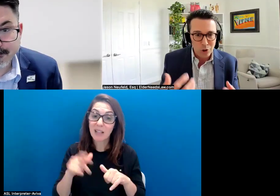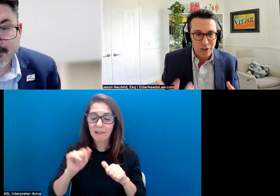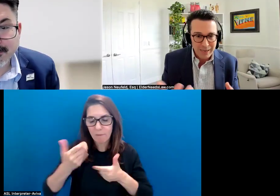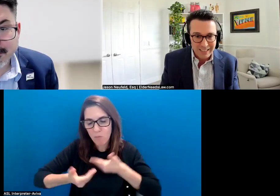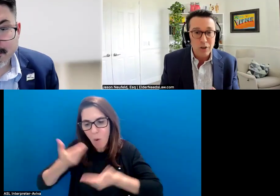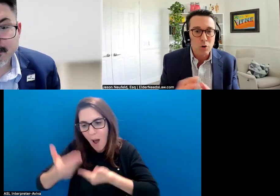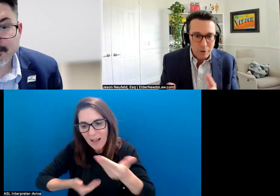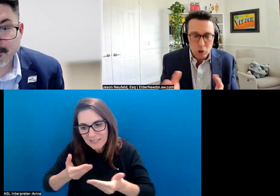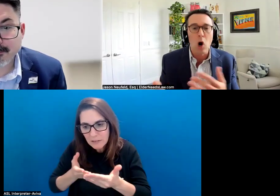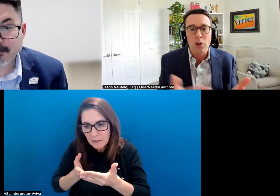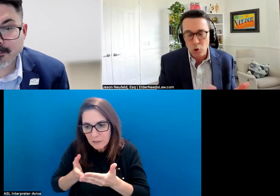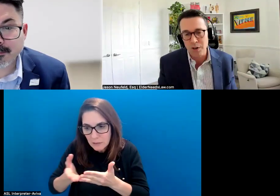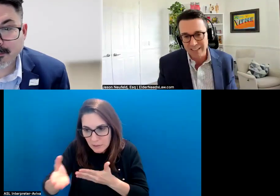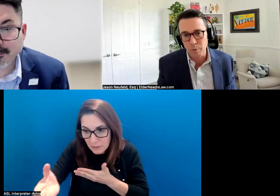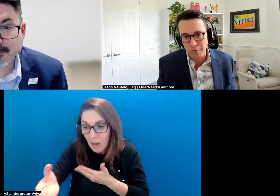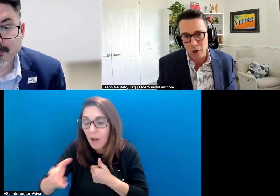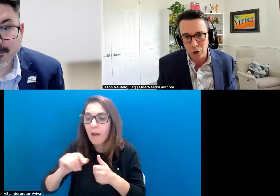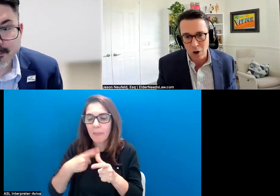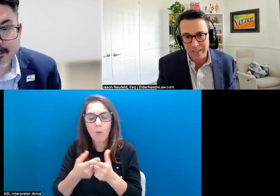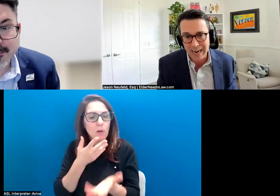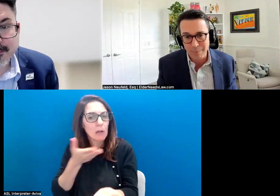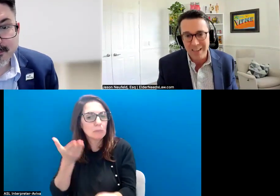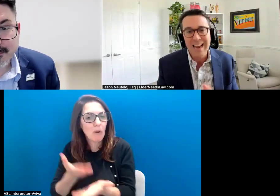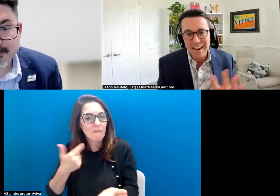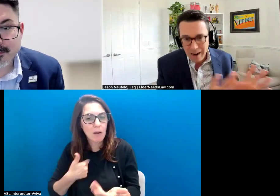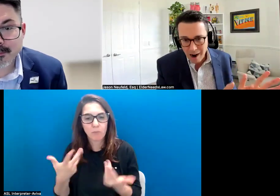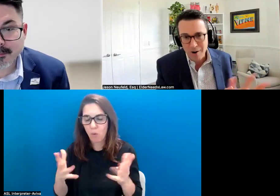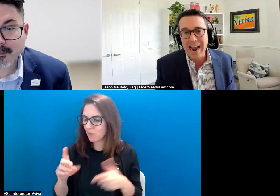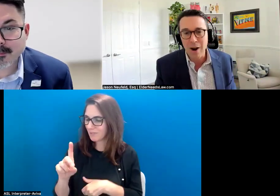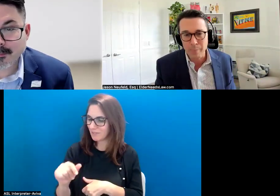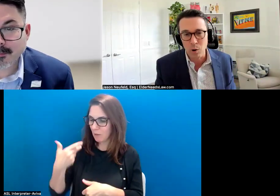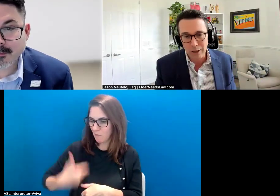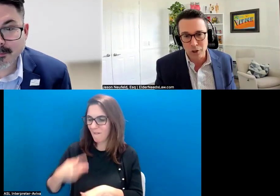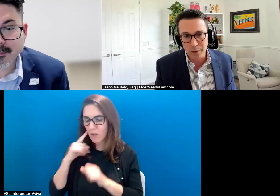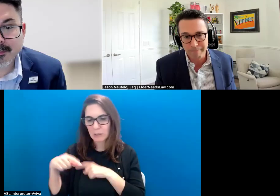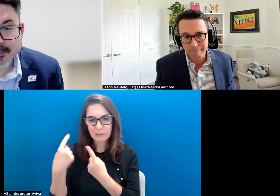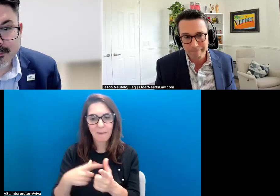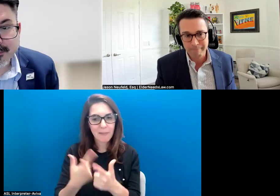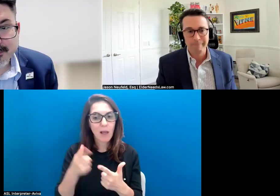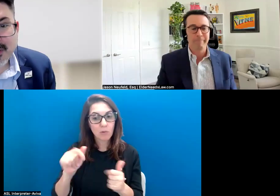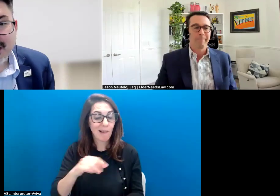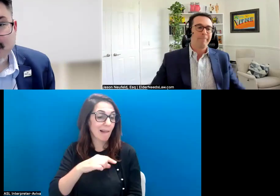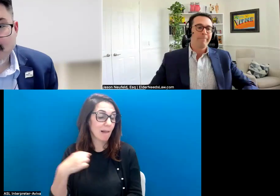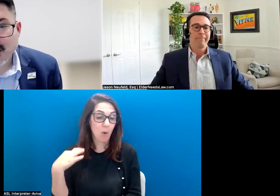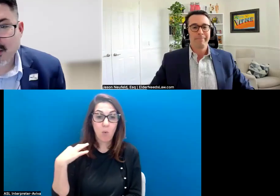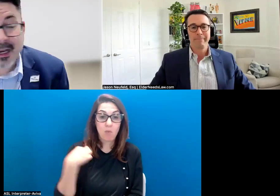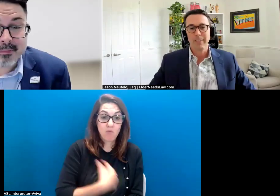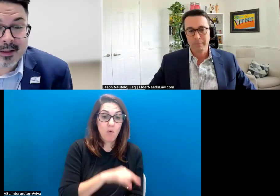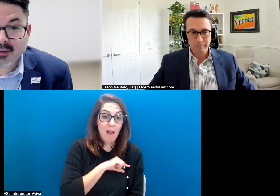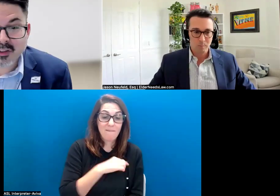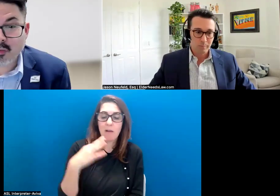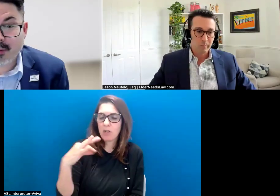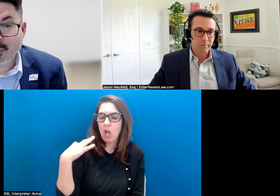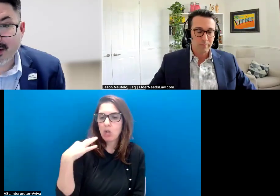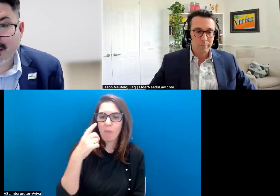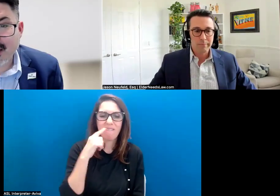by which you can show that you were disabled for a good long time and are now ABLE eligible. Okay. Yeah,